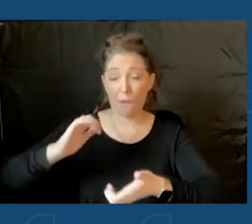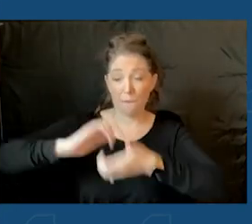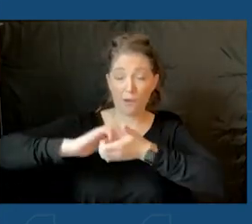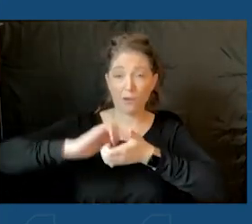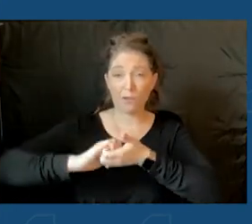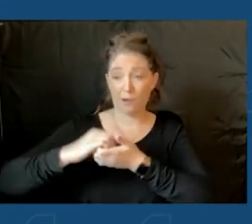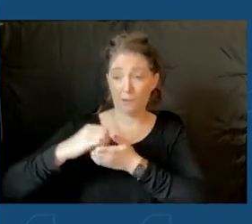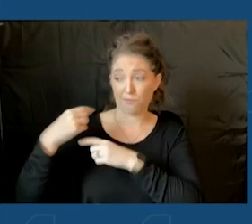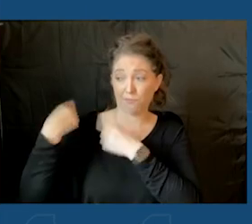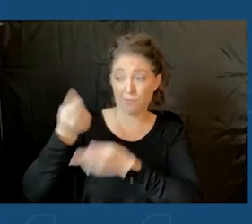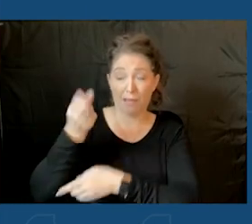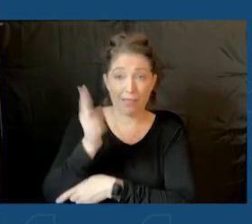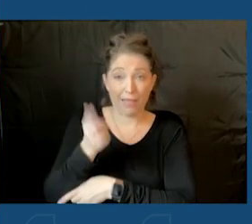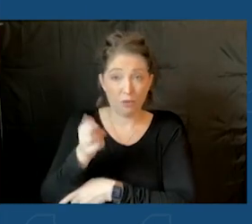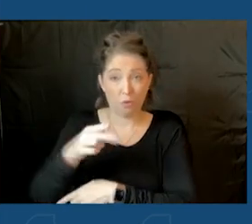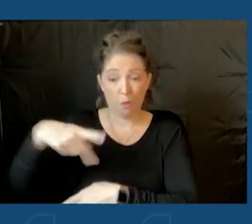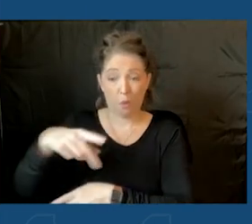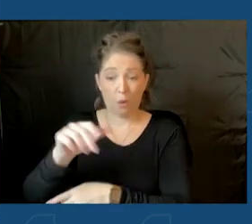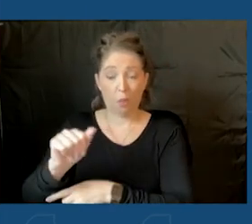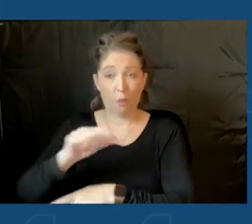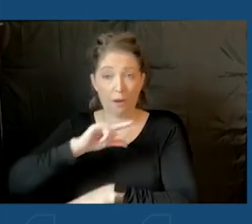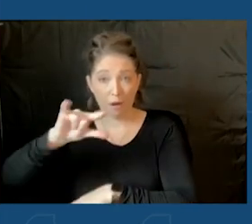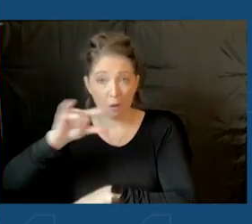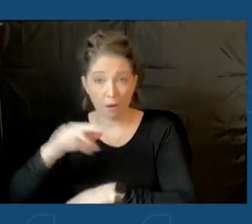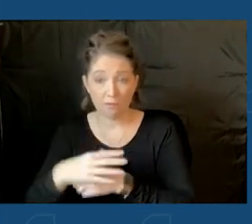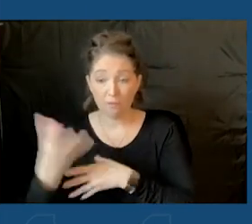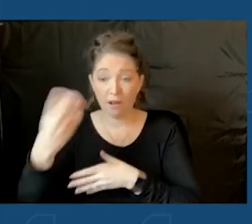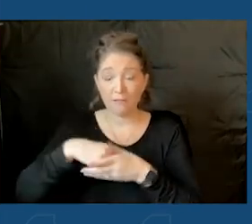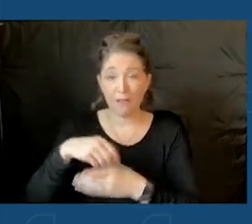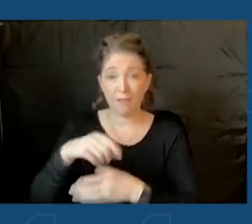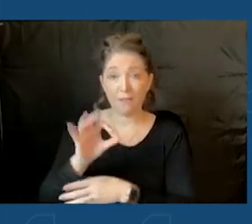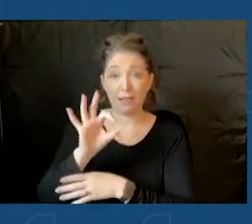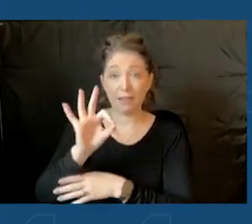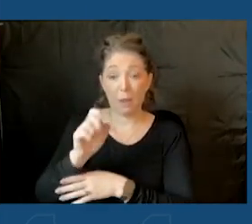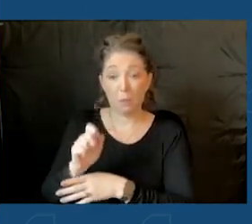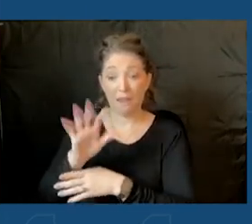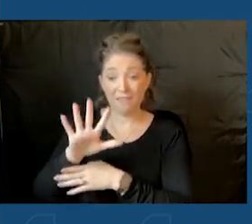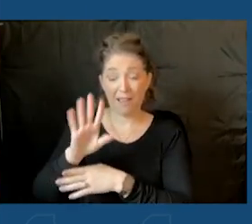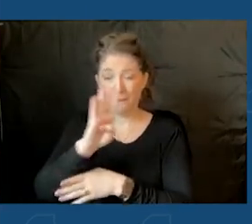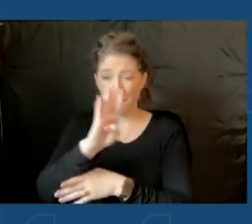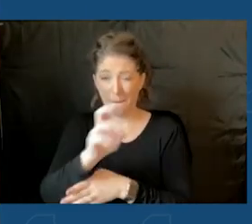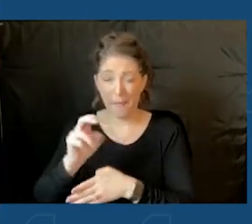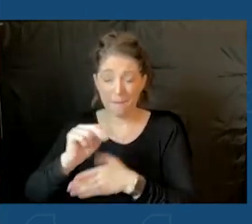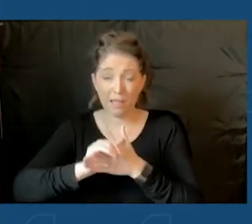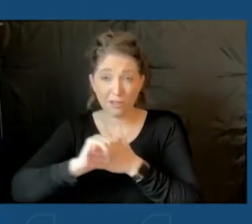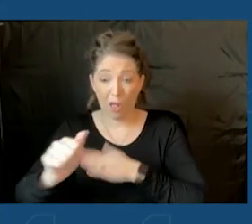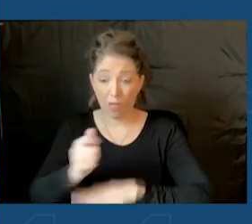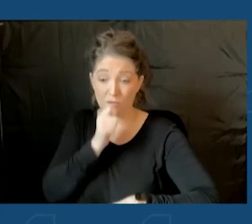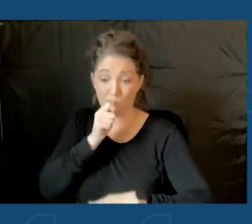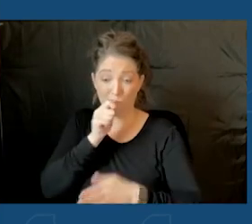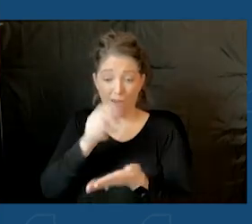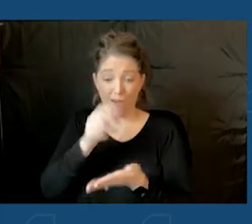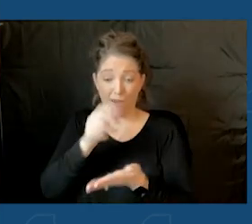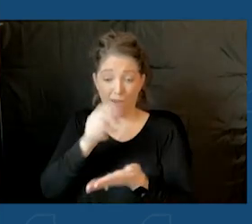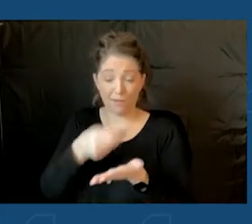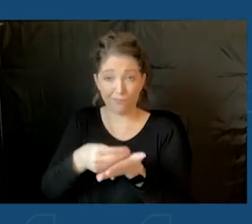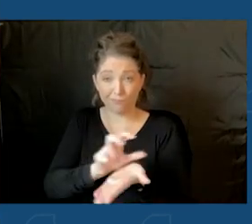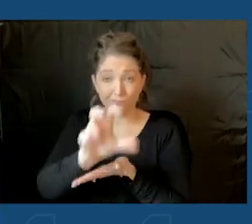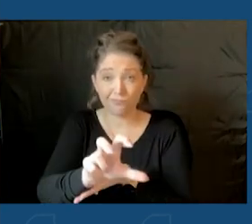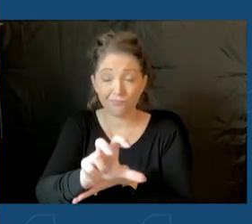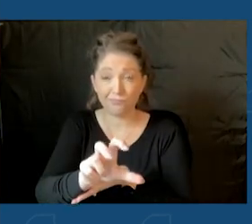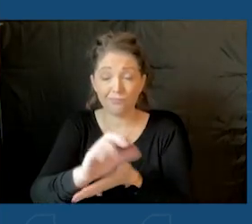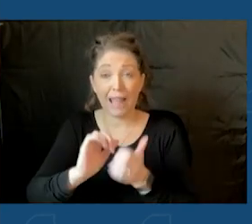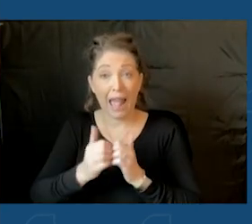airports, involving the commitment of $9.5 billion of private investment, all brought to the table by